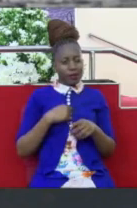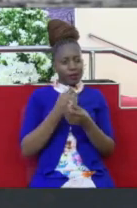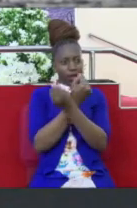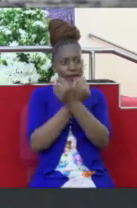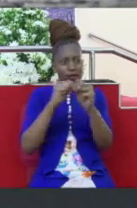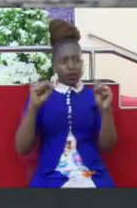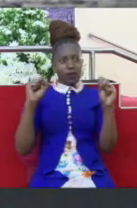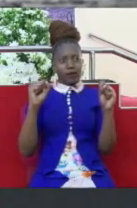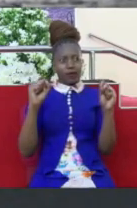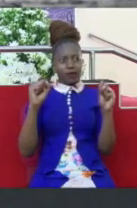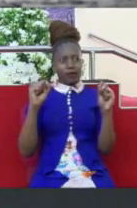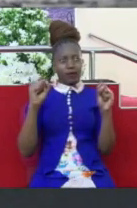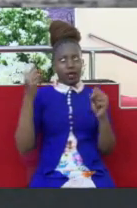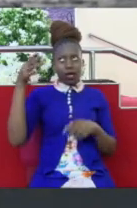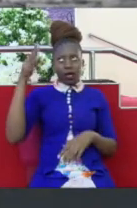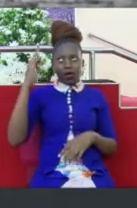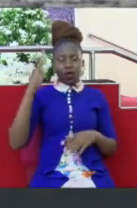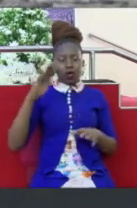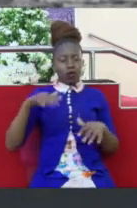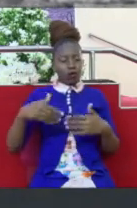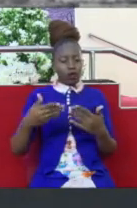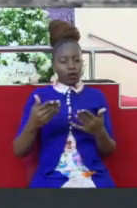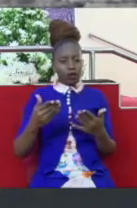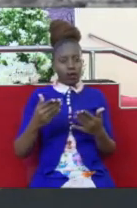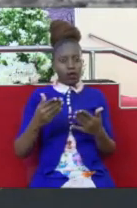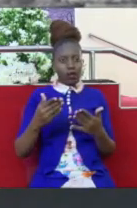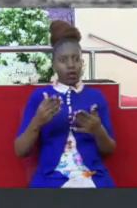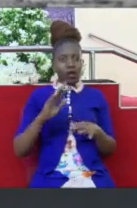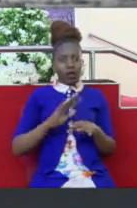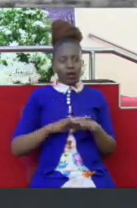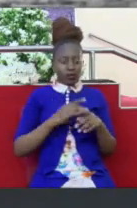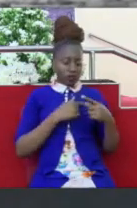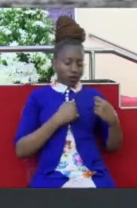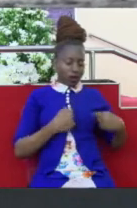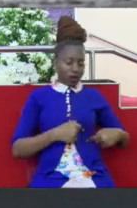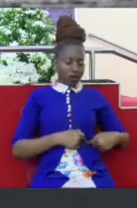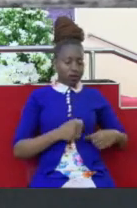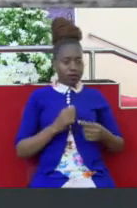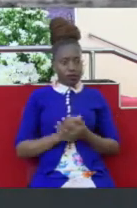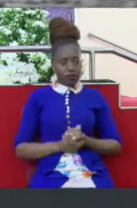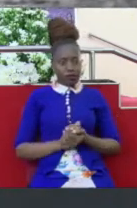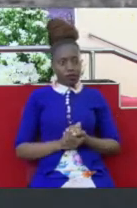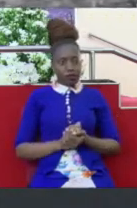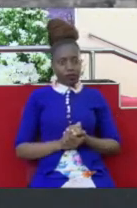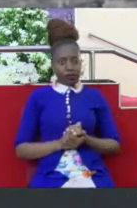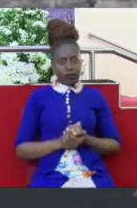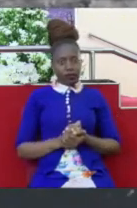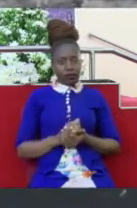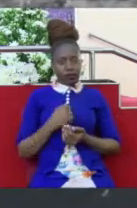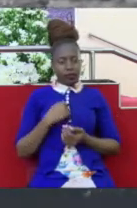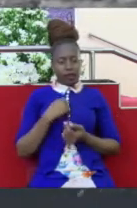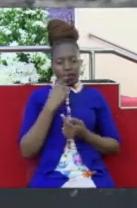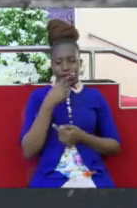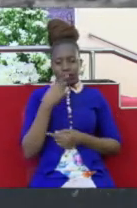heart, Mungu akatoa moyo wa mawe, and gave me a heart of flesh, na akampatia moyo wa nyama. Let me just say this to you, wacha nikwambie hivi, and since it's